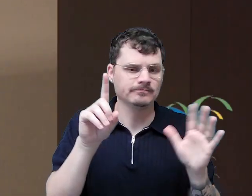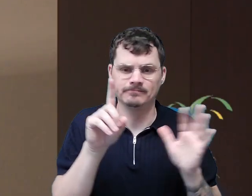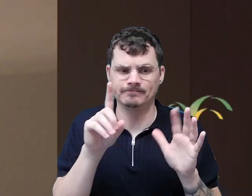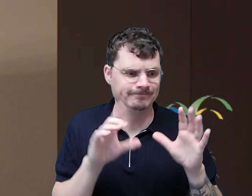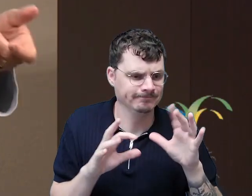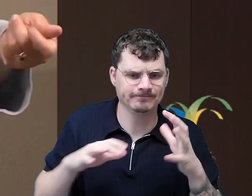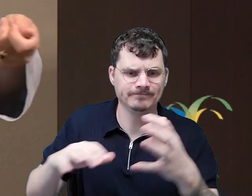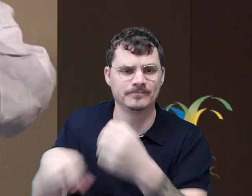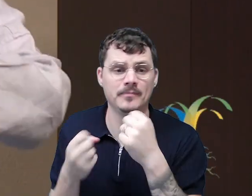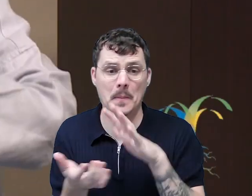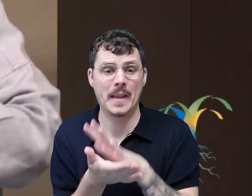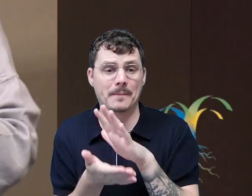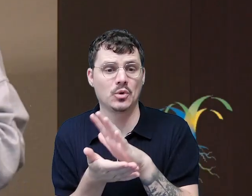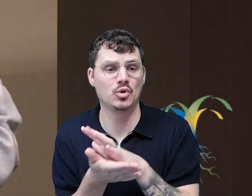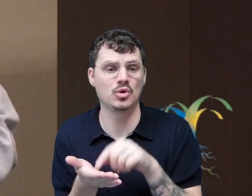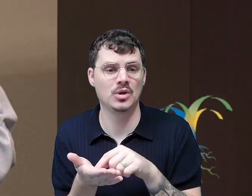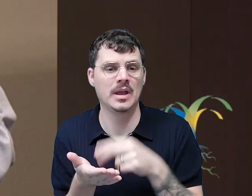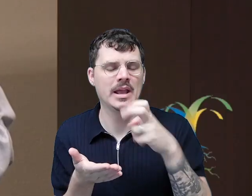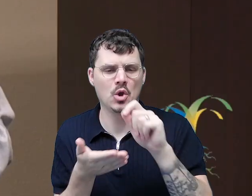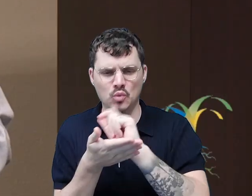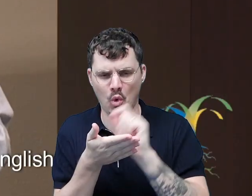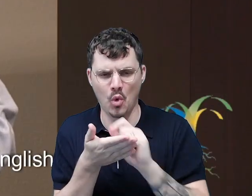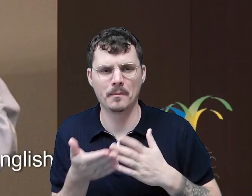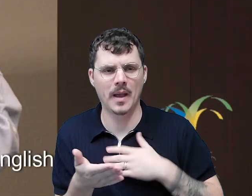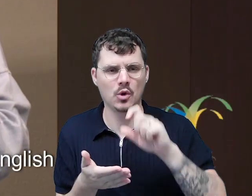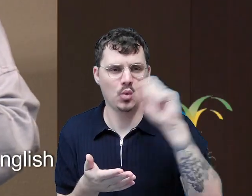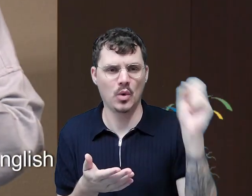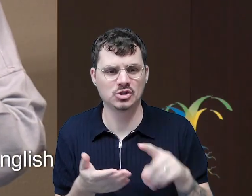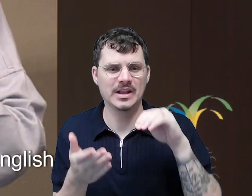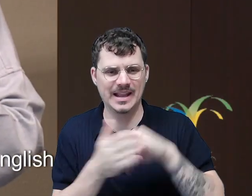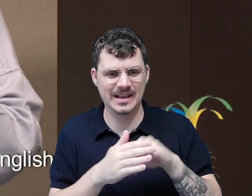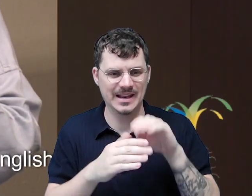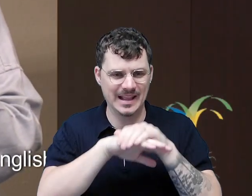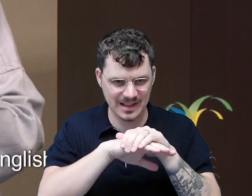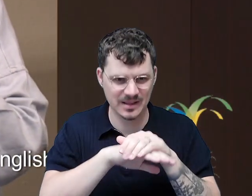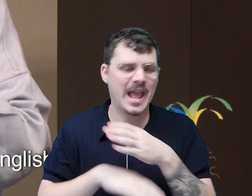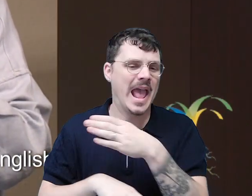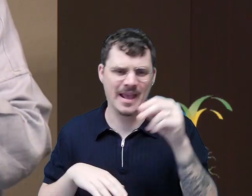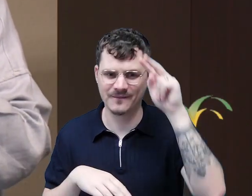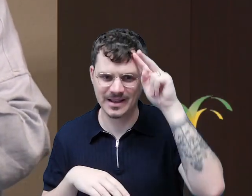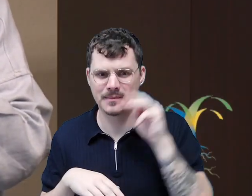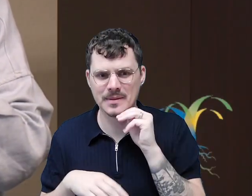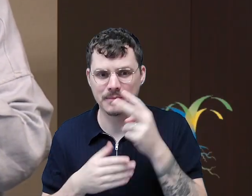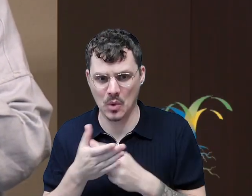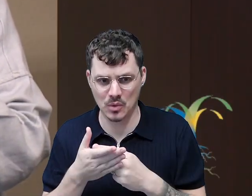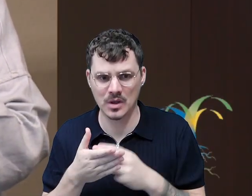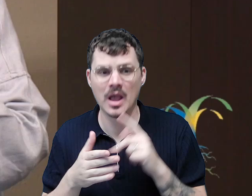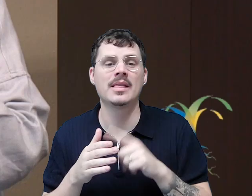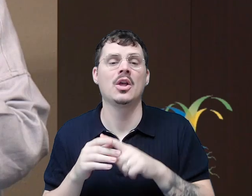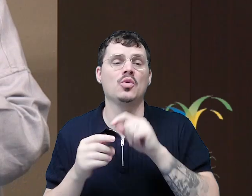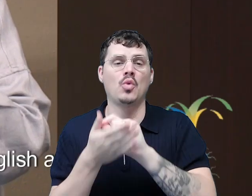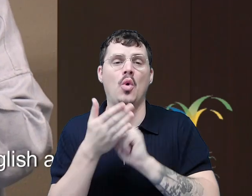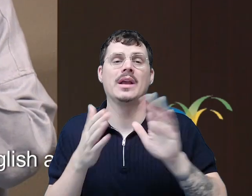around, took a tablet of paper. He wrote down my questions in English and in